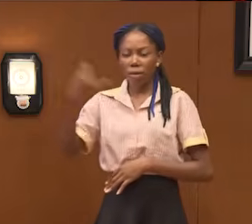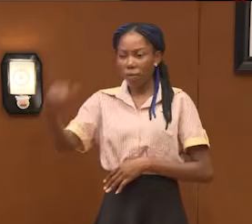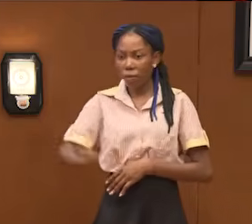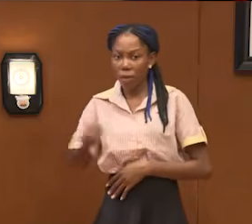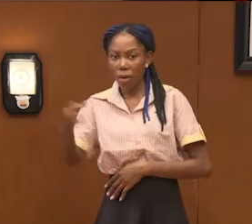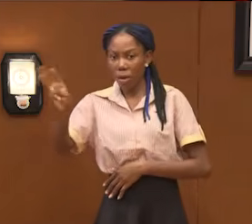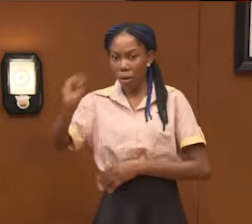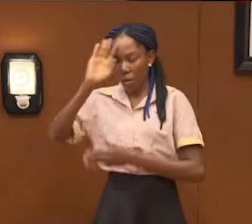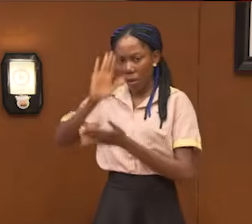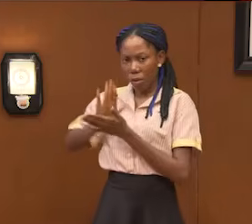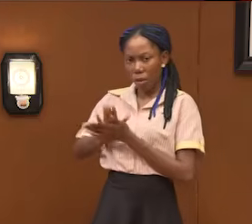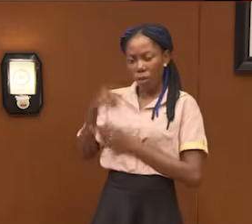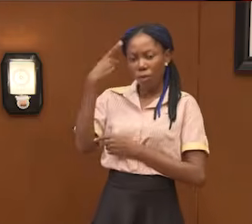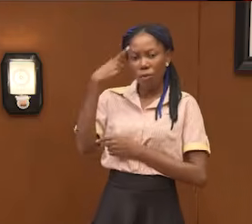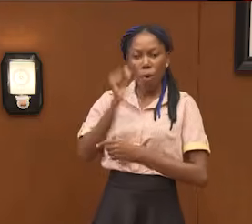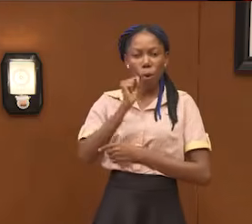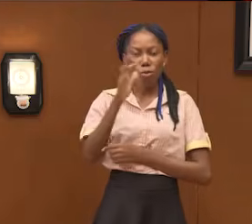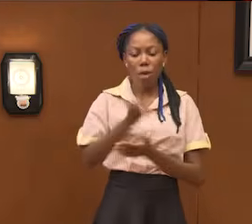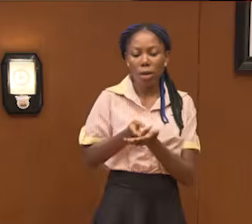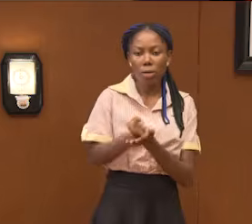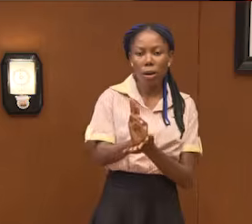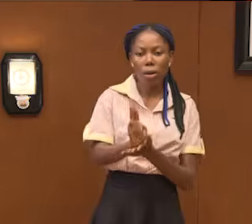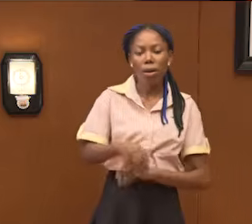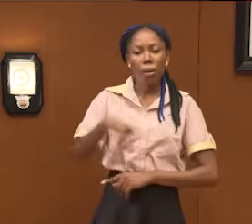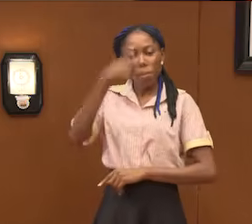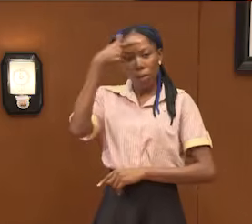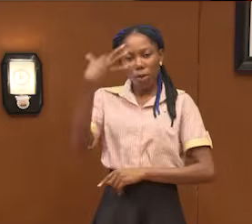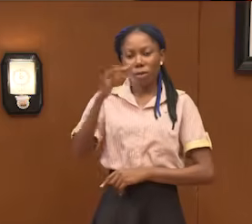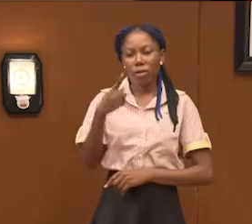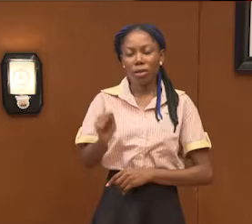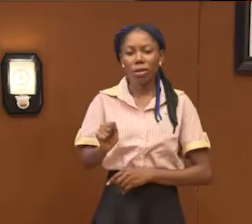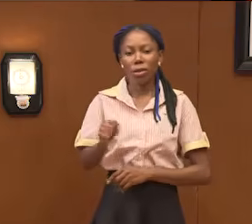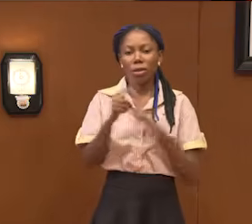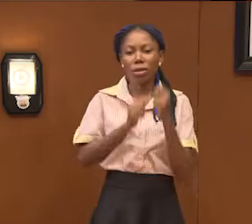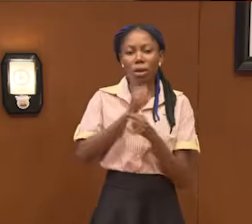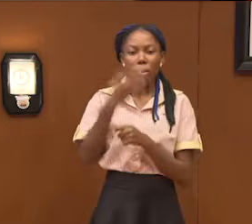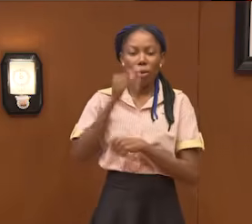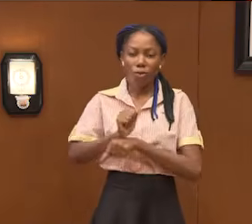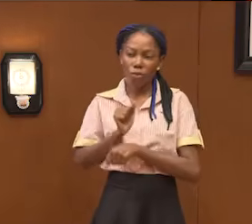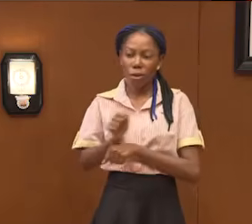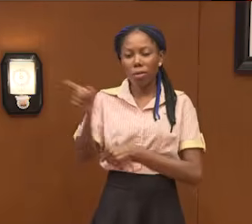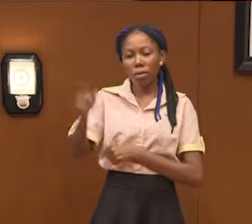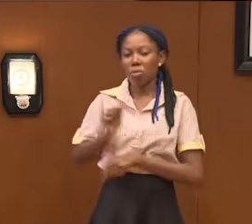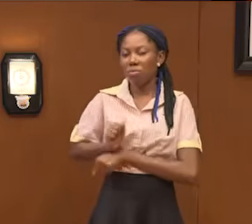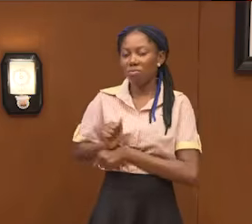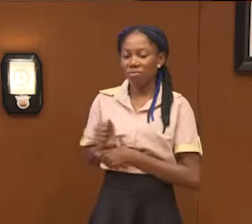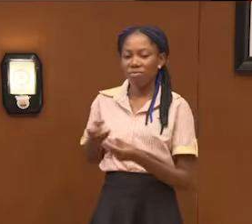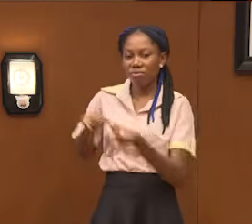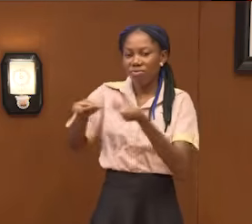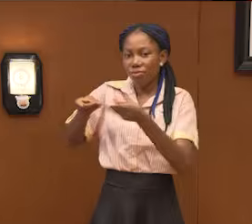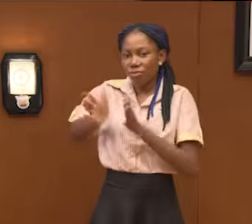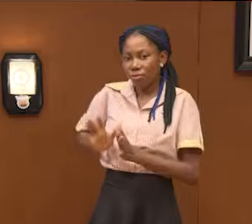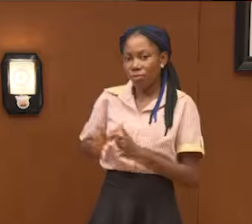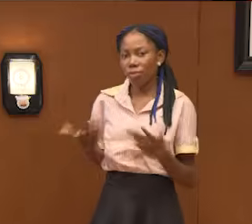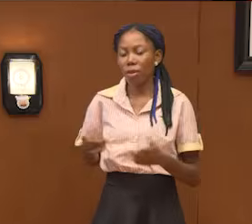occasions for the woman right. But being the type of work I'm doing, I'm a driver. So there's no time for me. She understands.